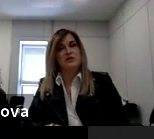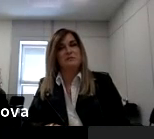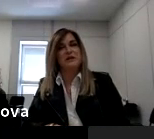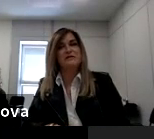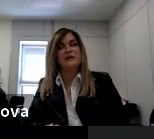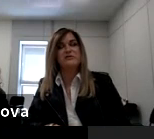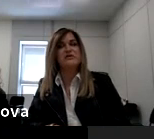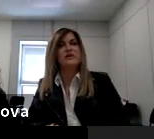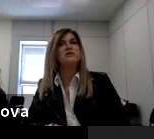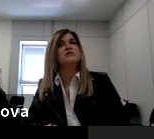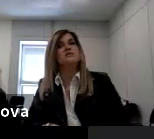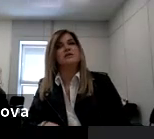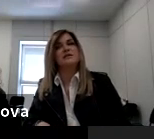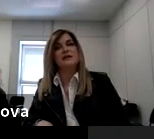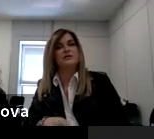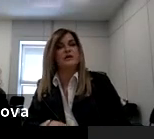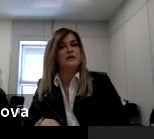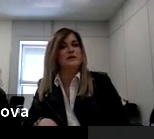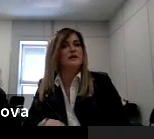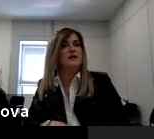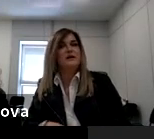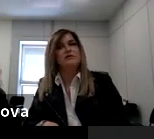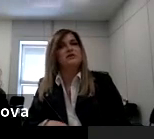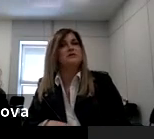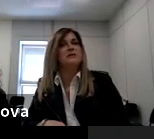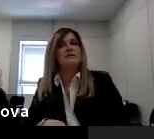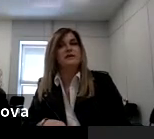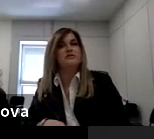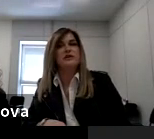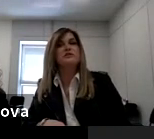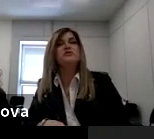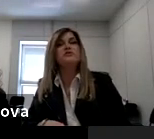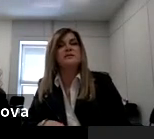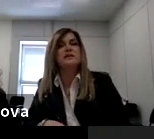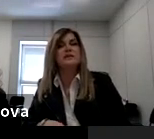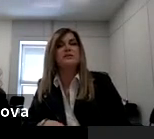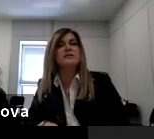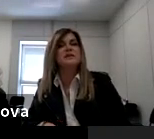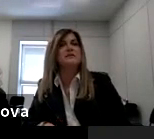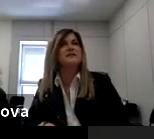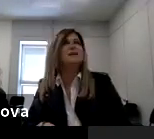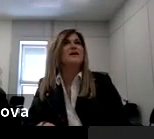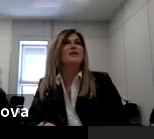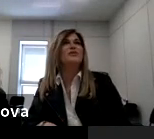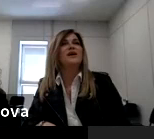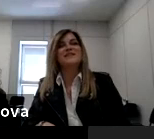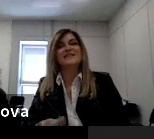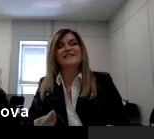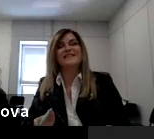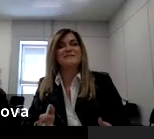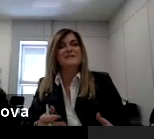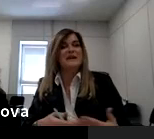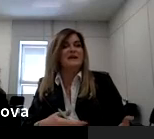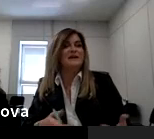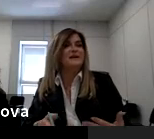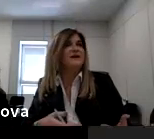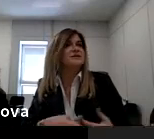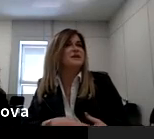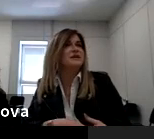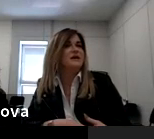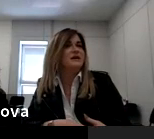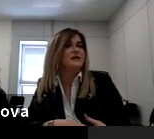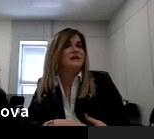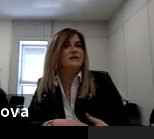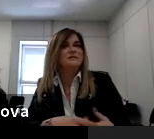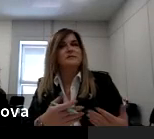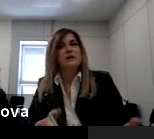we are Russian manufacturer and wants to understand whether Russian manufacturer can do something good and what, how to